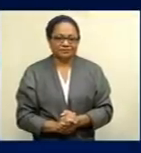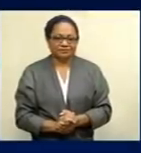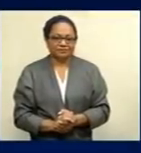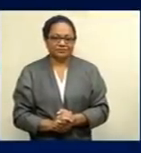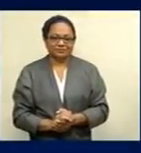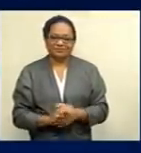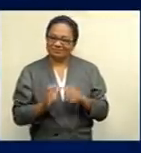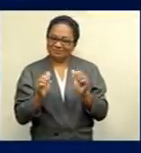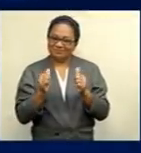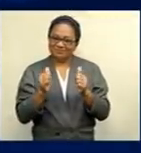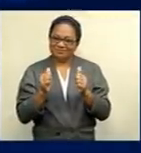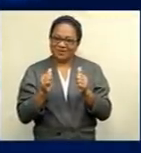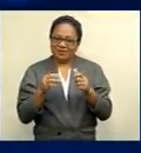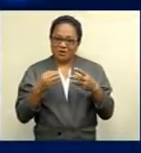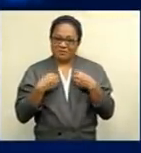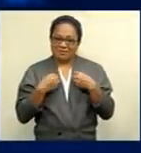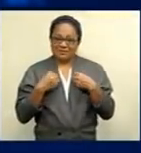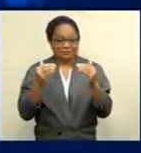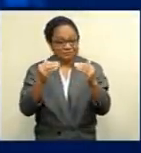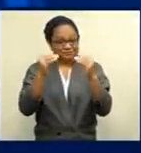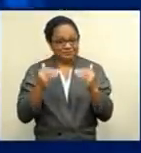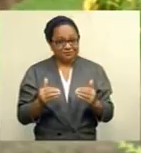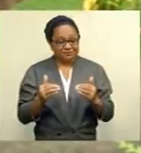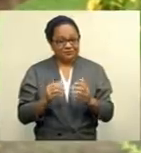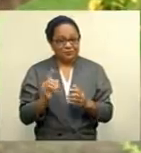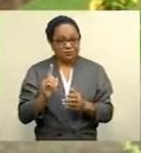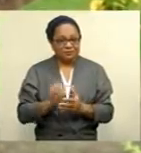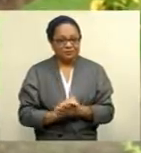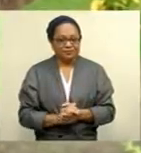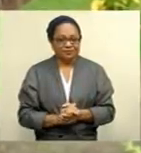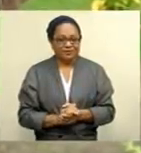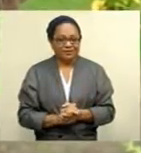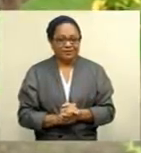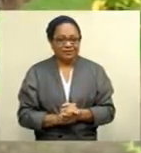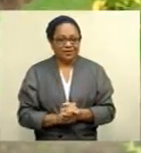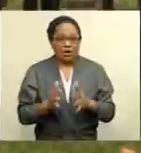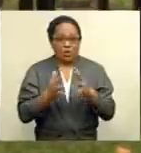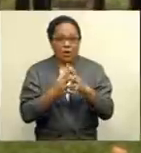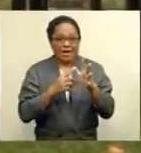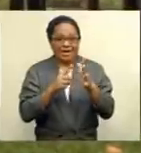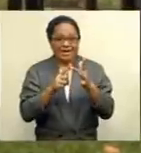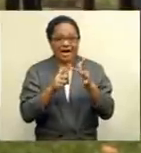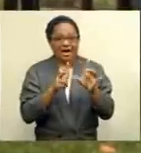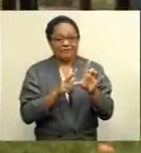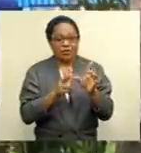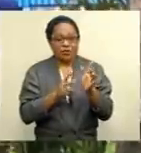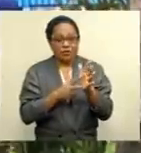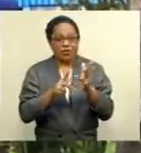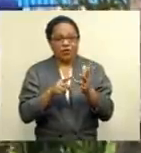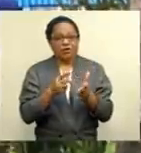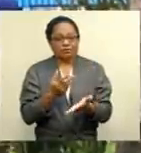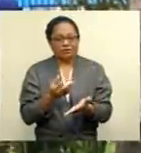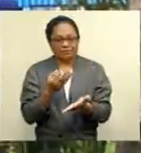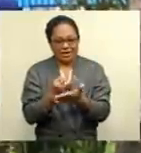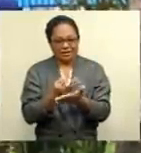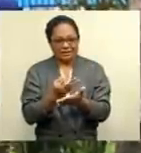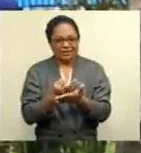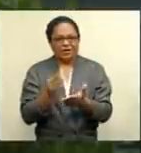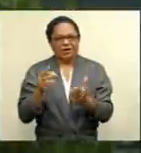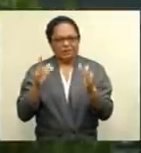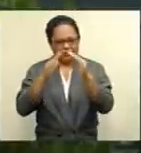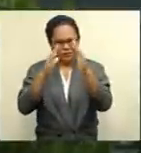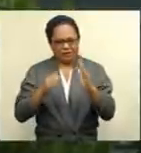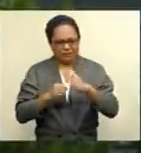And that is the latest from my end. But coming up after the break, Yvo Villages raises house foundation to escape rising